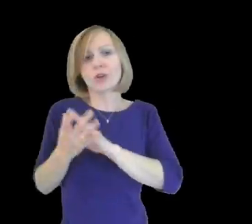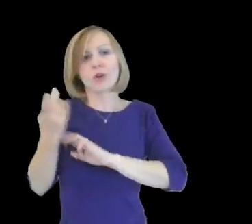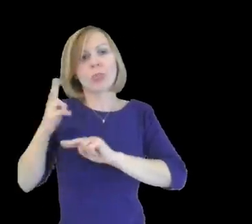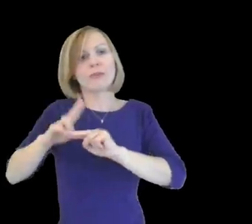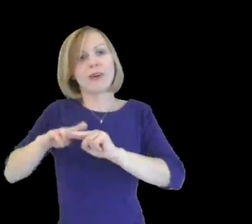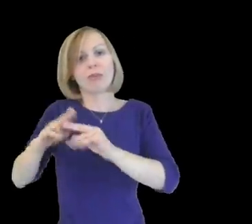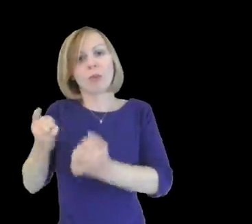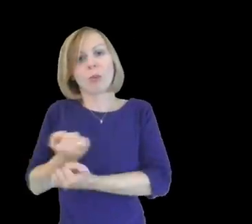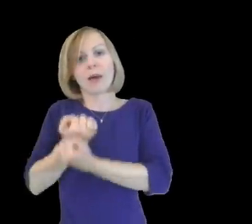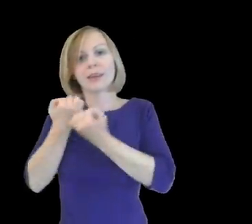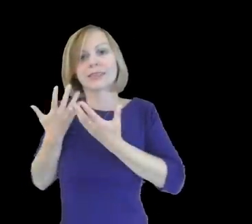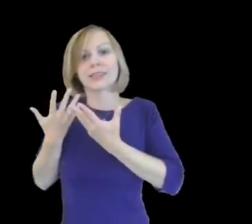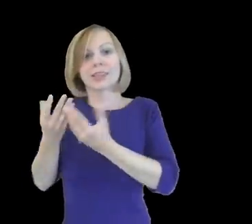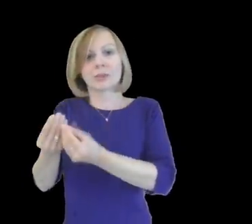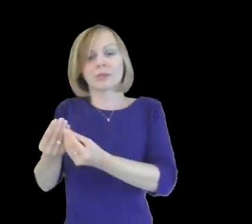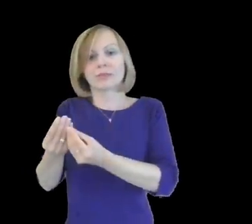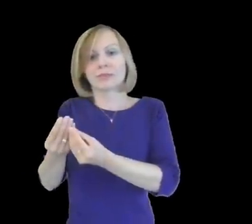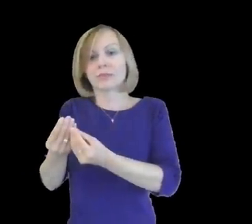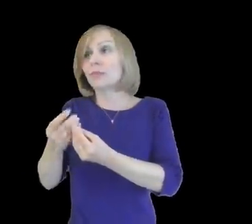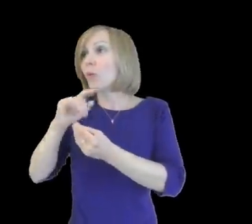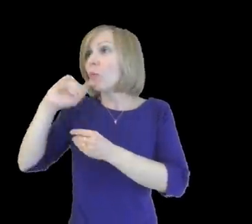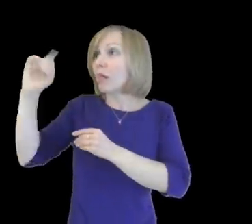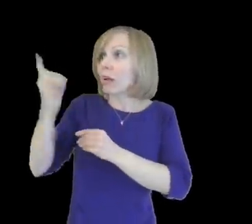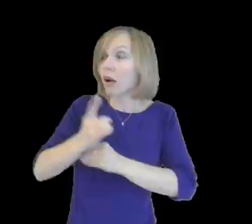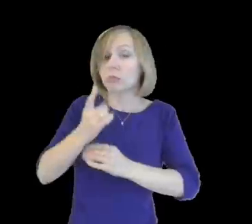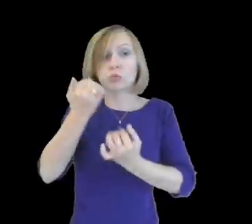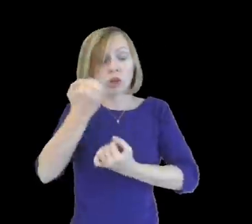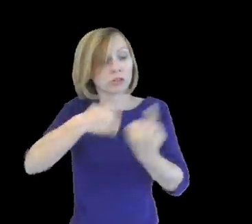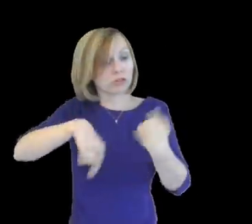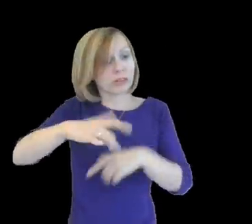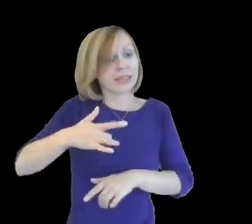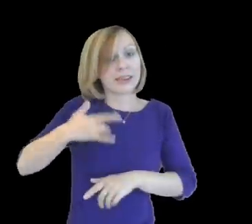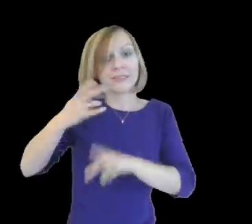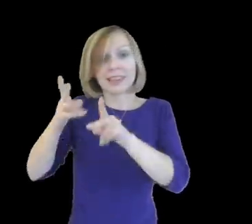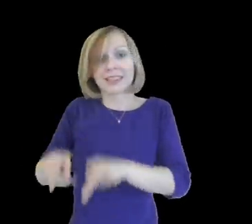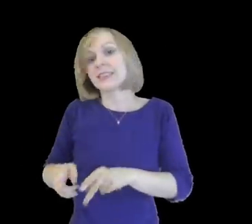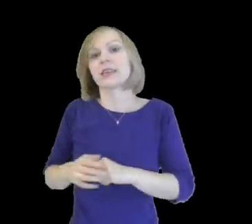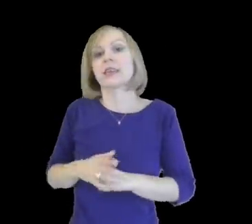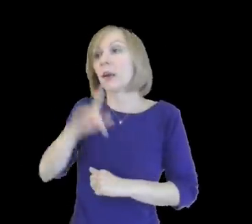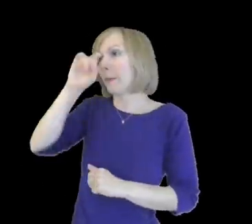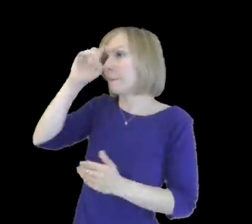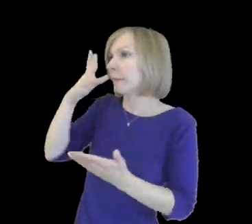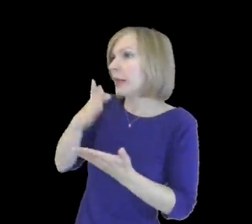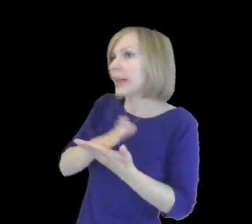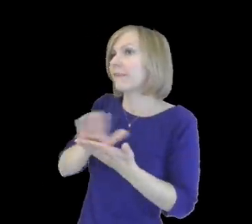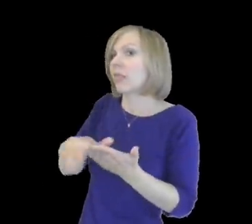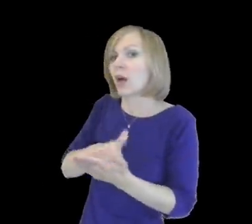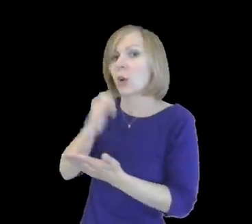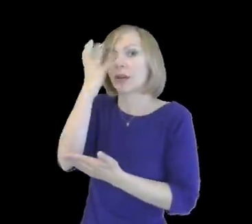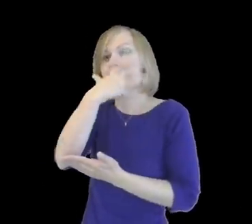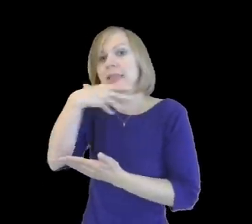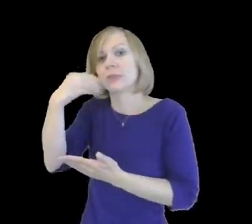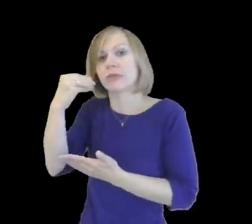Father Almighty. From thence he shall come to judge the quick and the dead. I believe in the Holy Ghost,